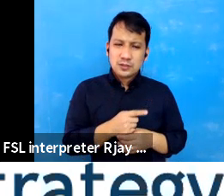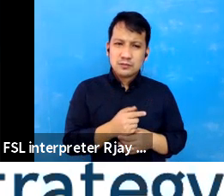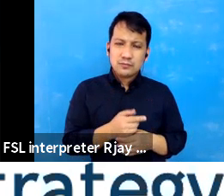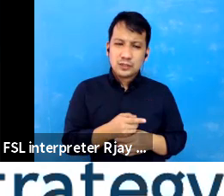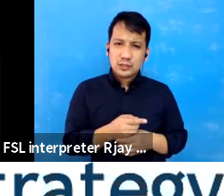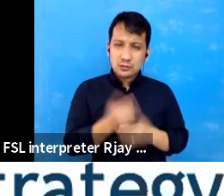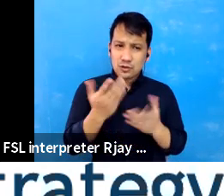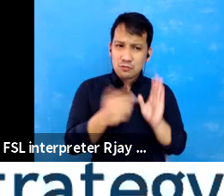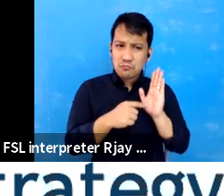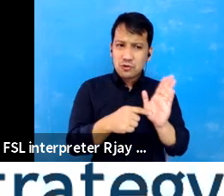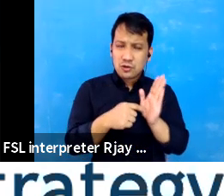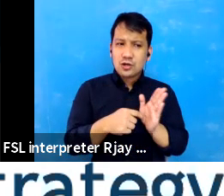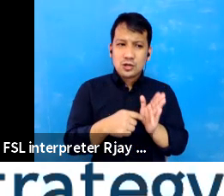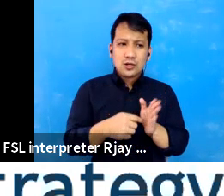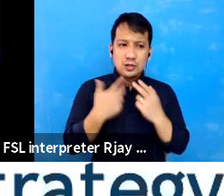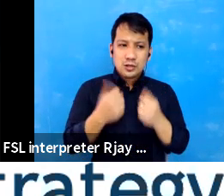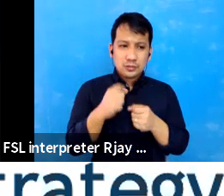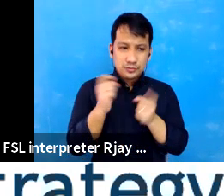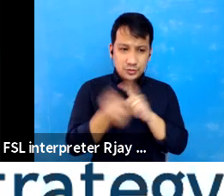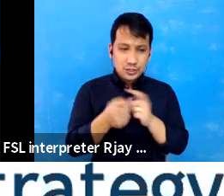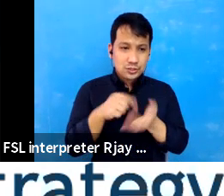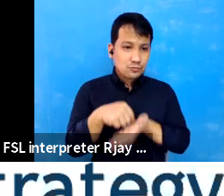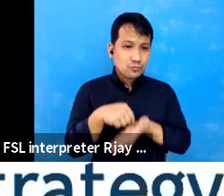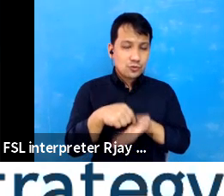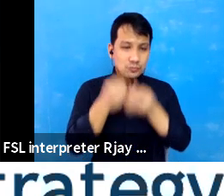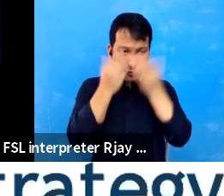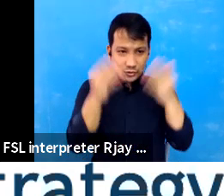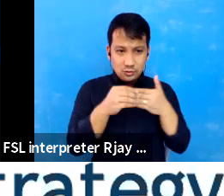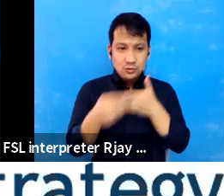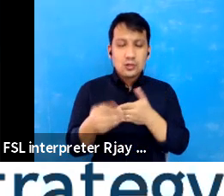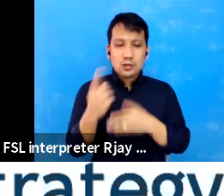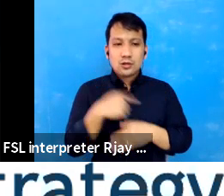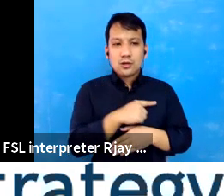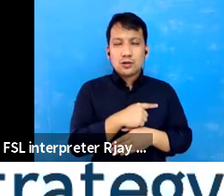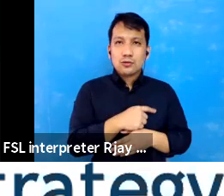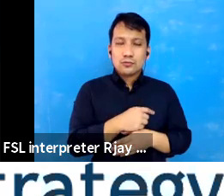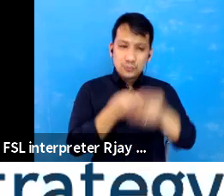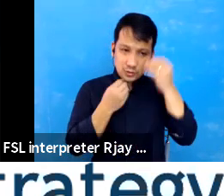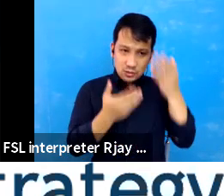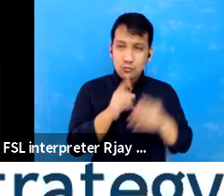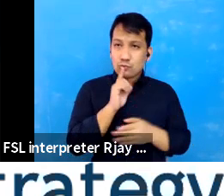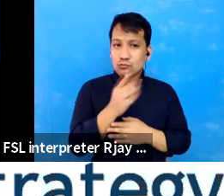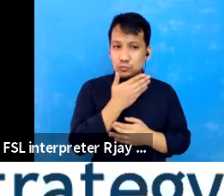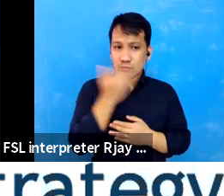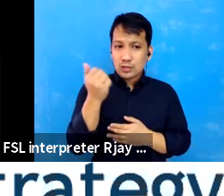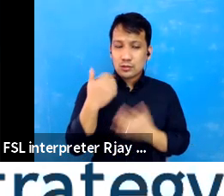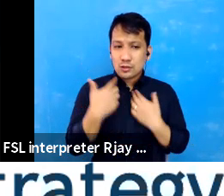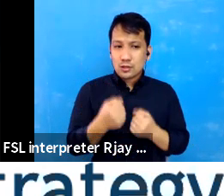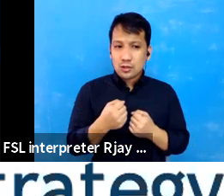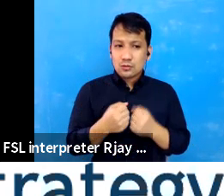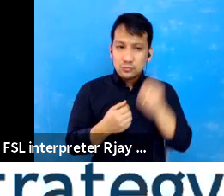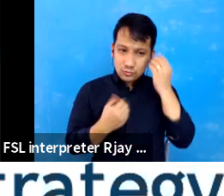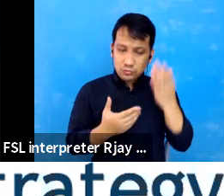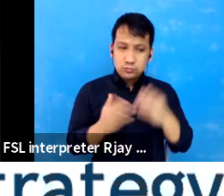adopting a model which we call the health change model, and we're guided by this. That to achieve better health and nutrition